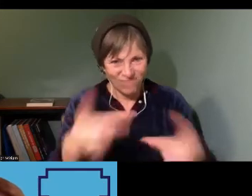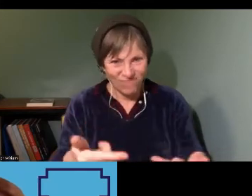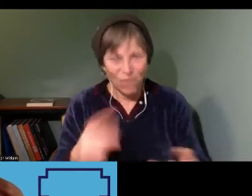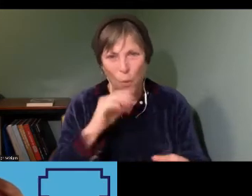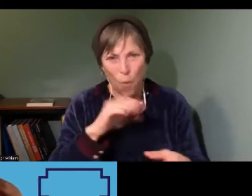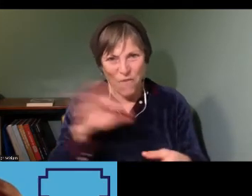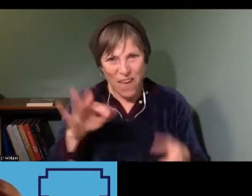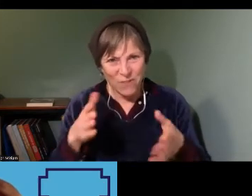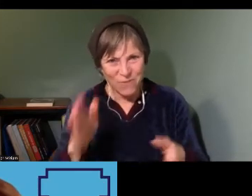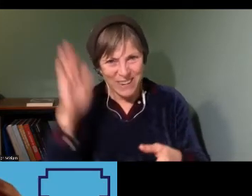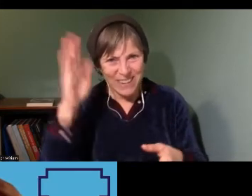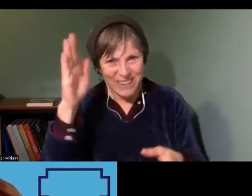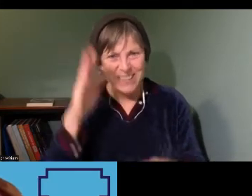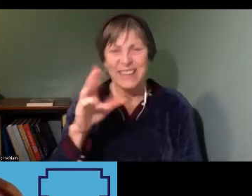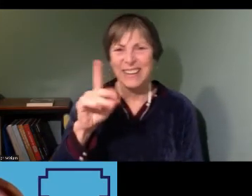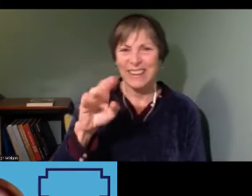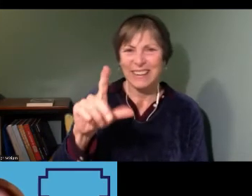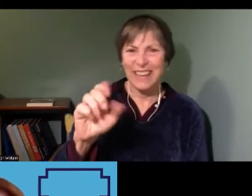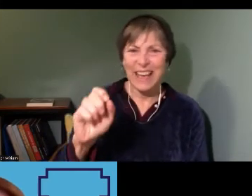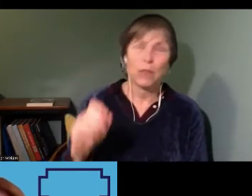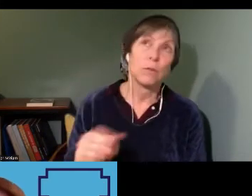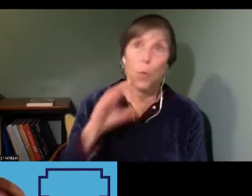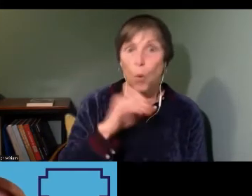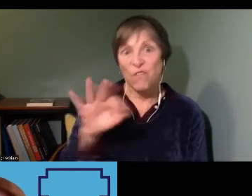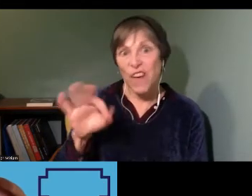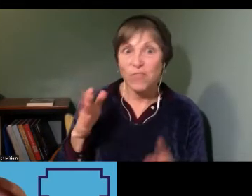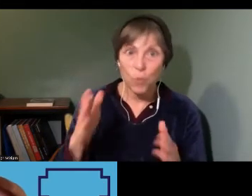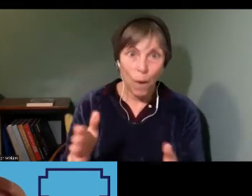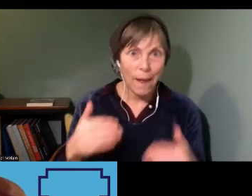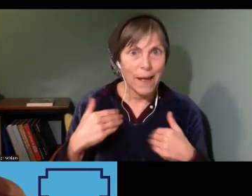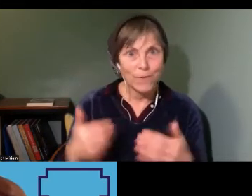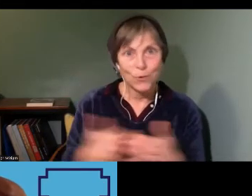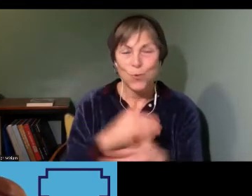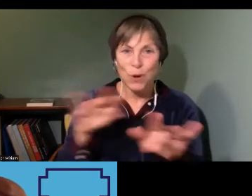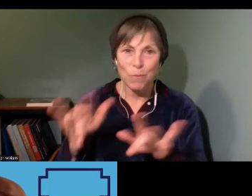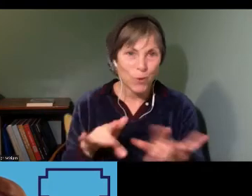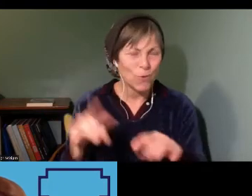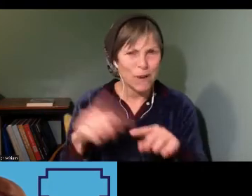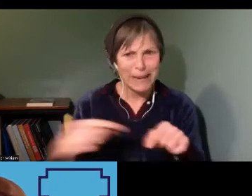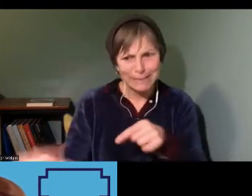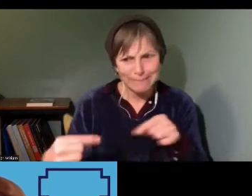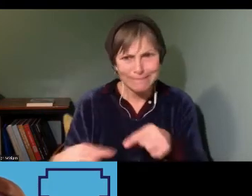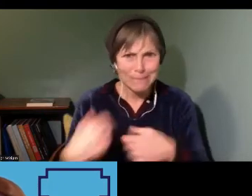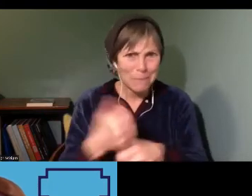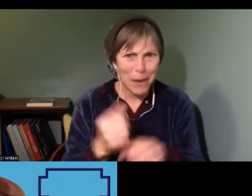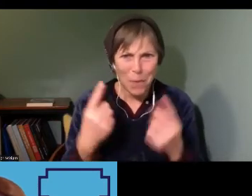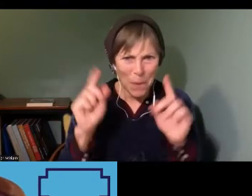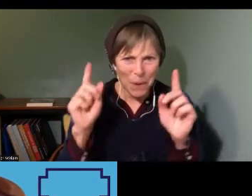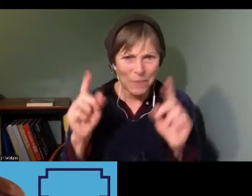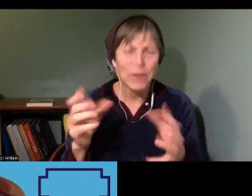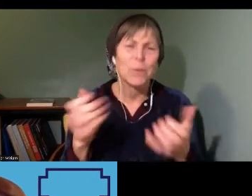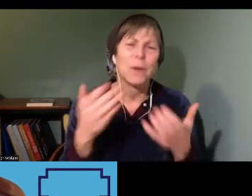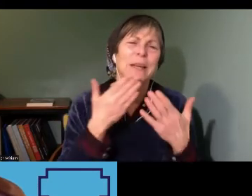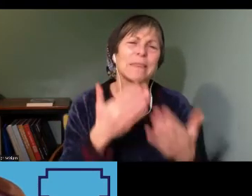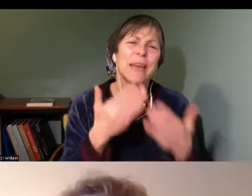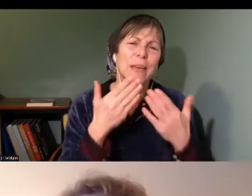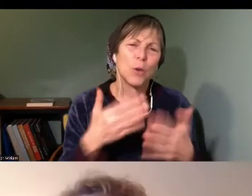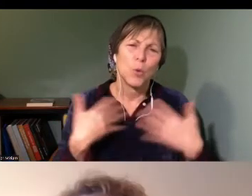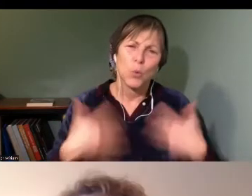-fashioned way because i have a new computer and i can't make it go um i just wanted to say thank you so much for all the work you're doing because